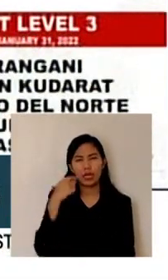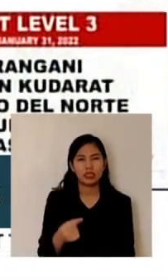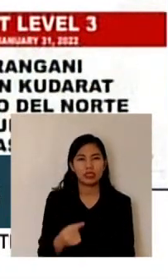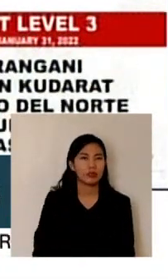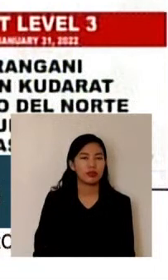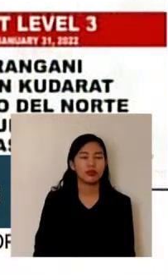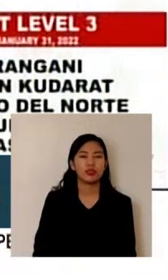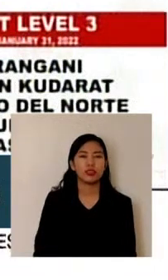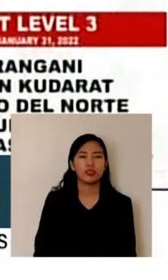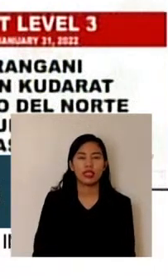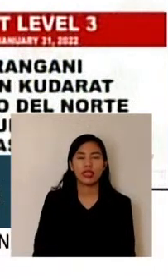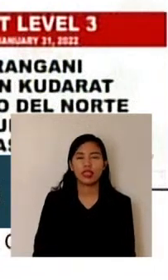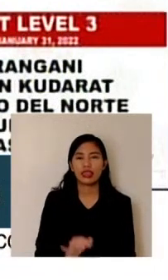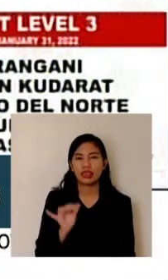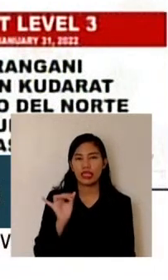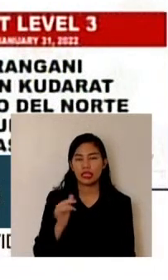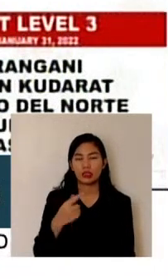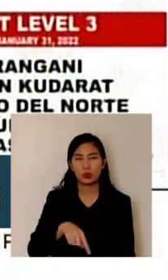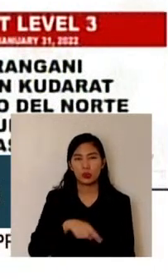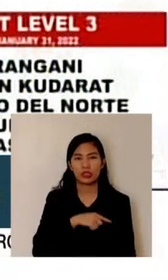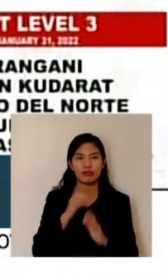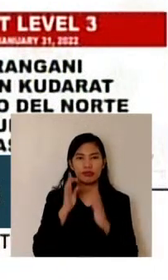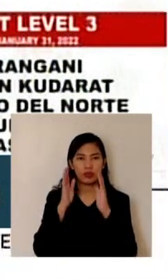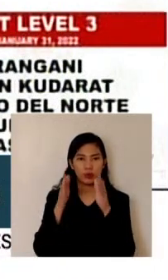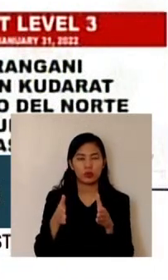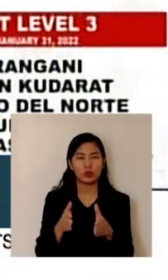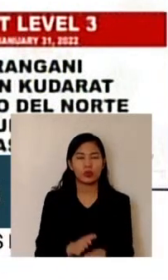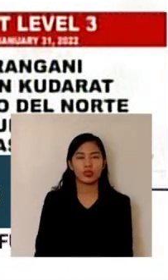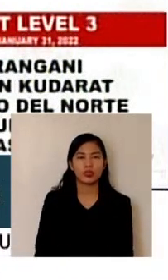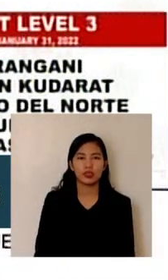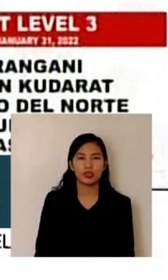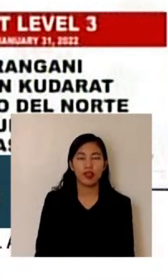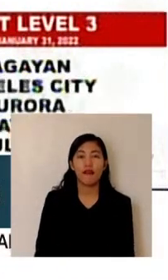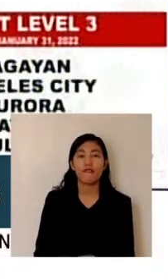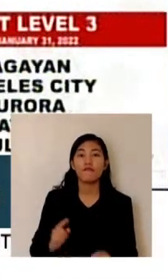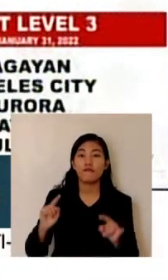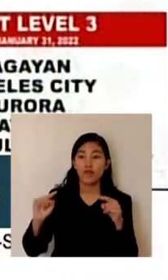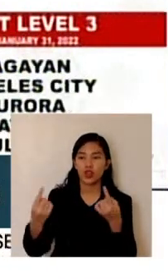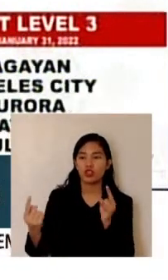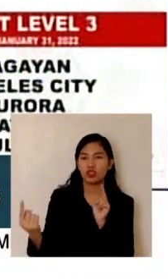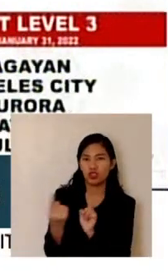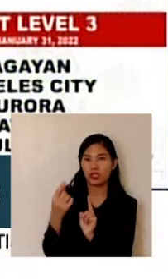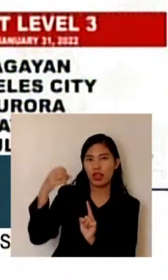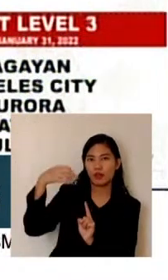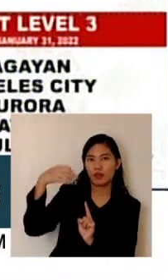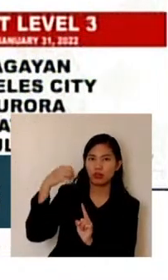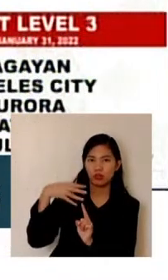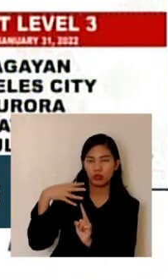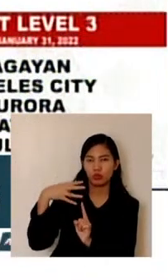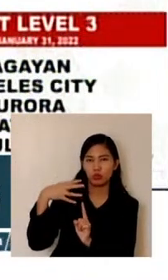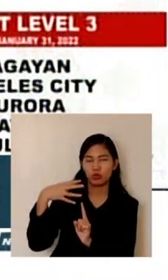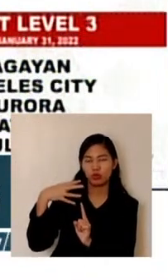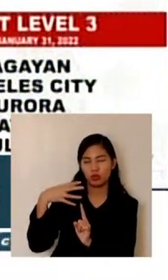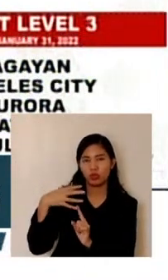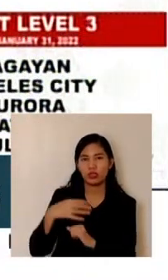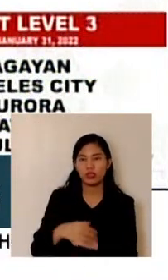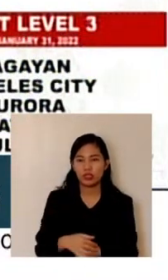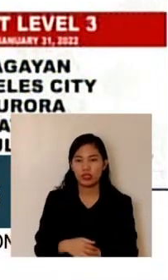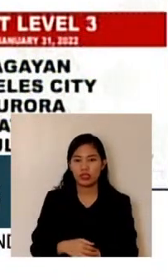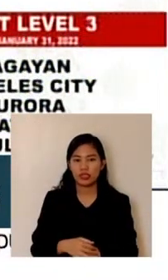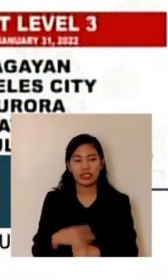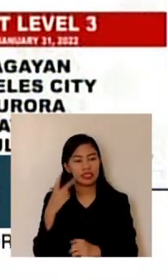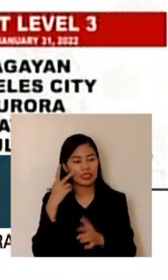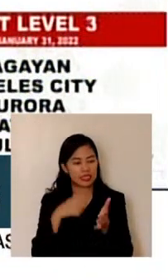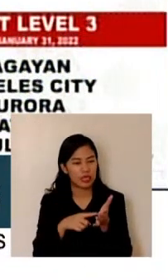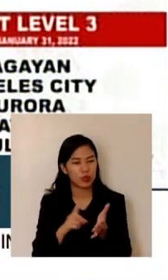yun na lang ang concentration namin. Go for the first gen level generation and maximize mo na lang yung activities mo